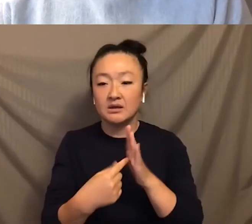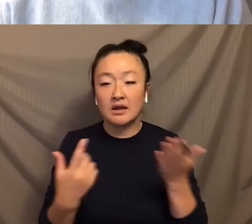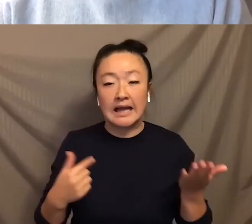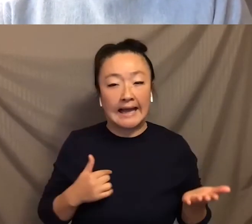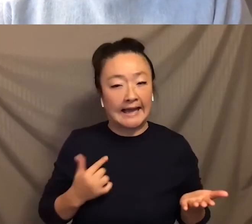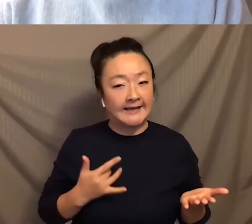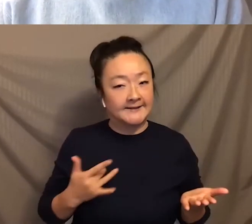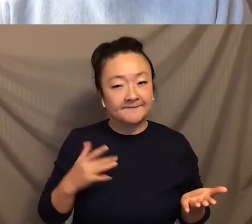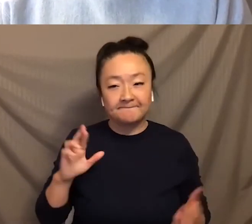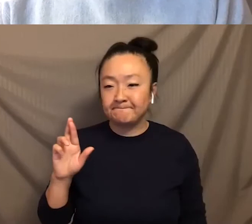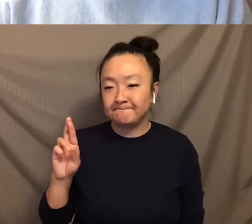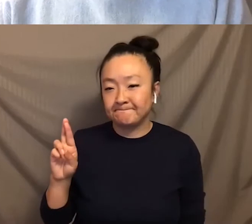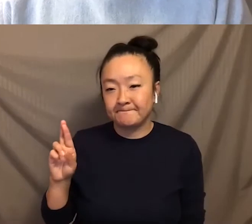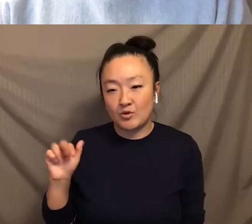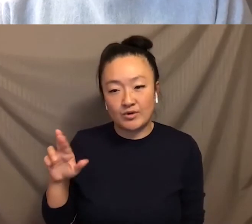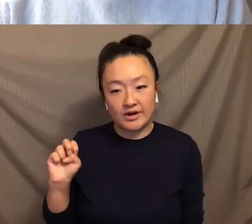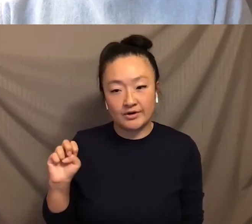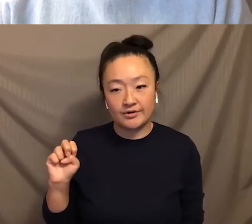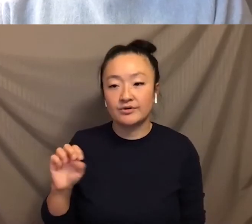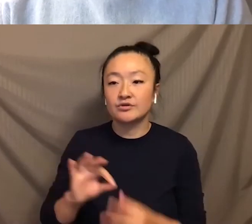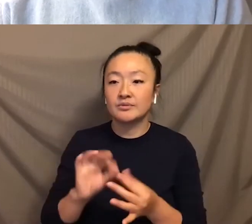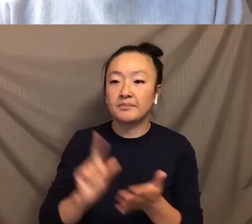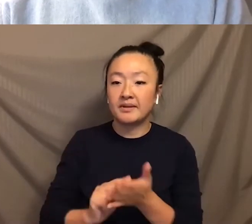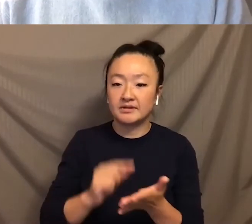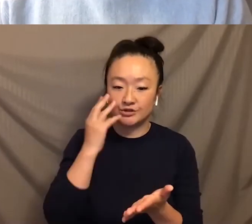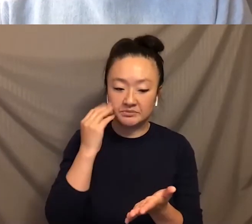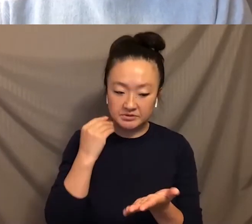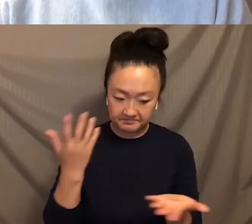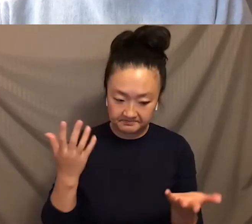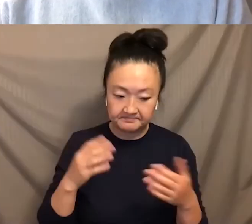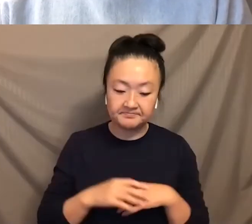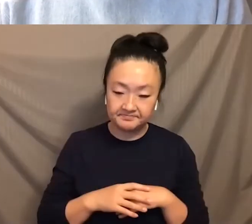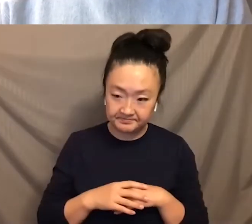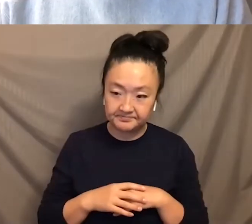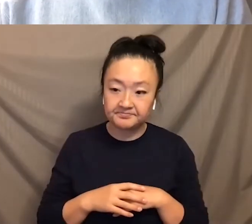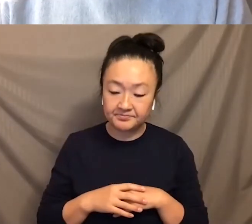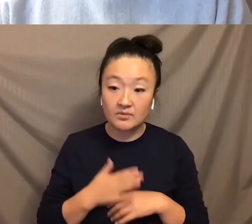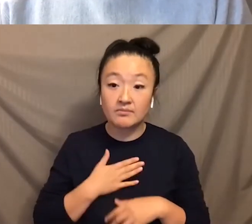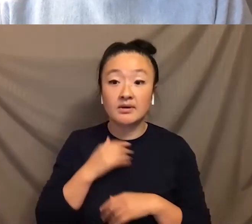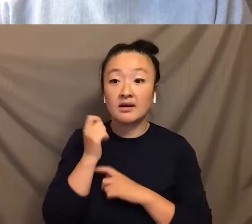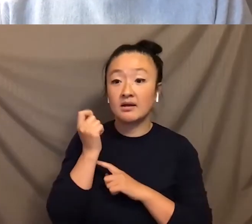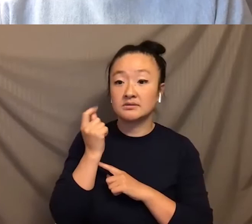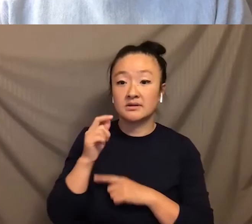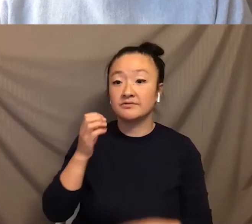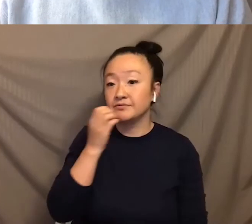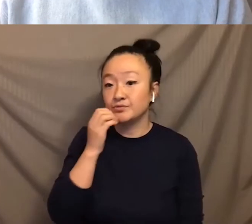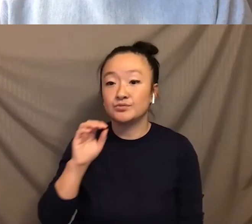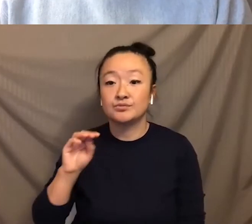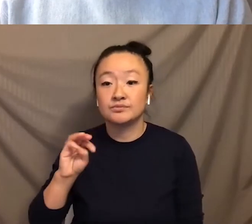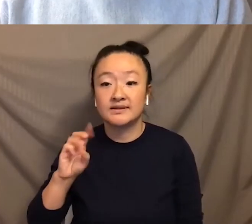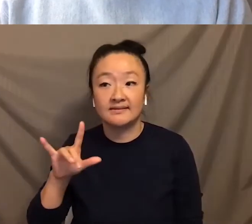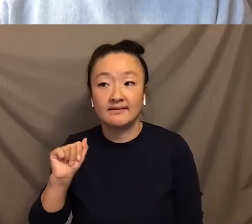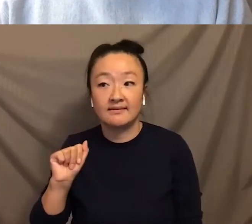in terms of publishing experiences, because my understanding of food media is that